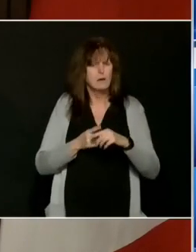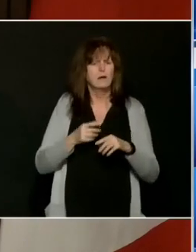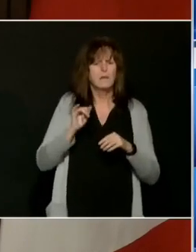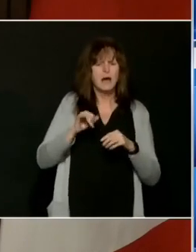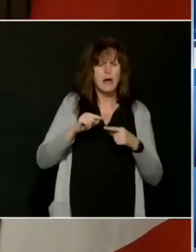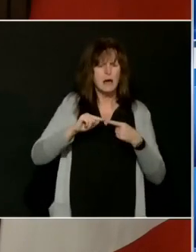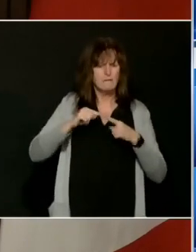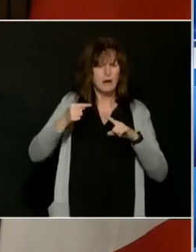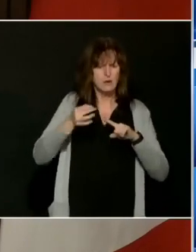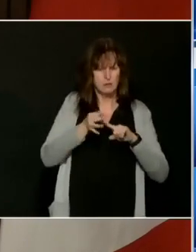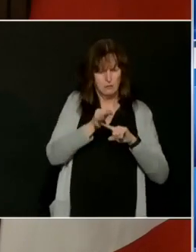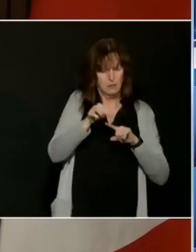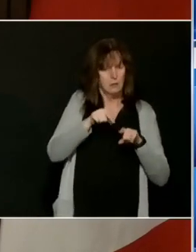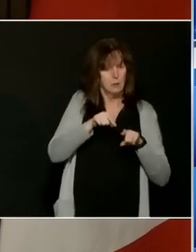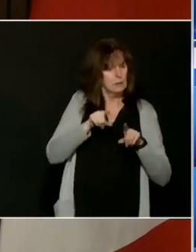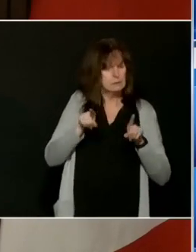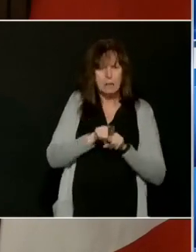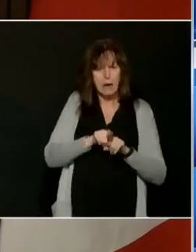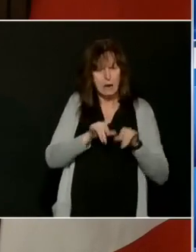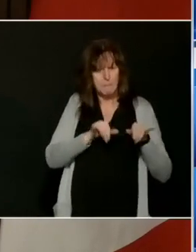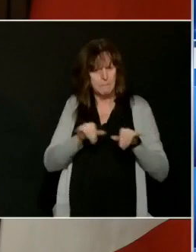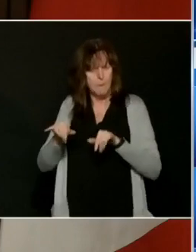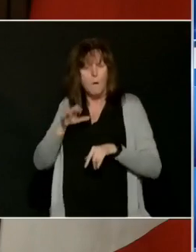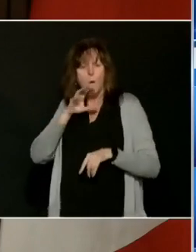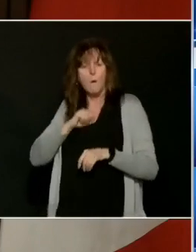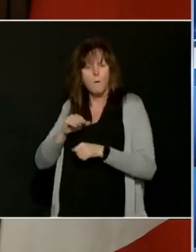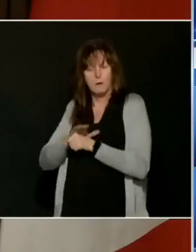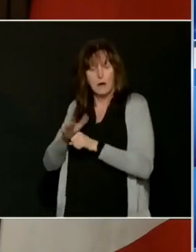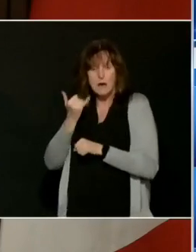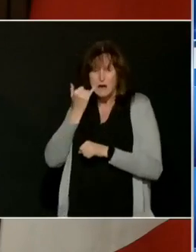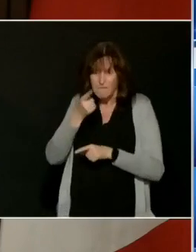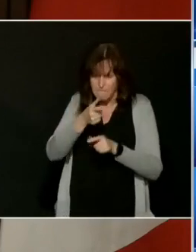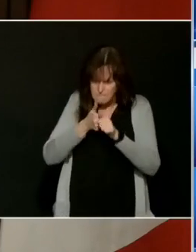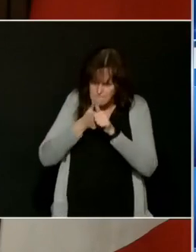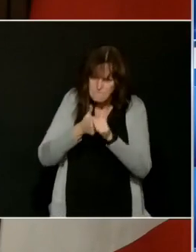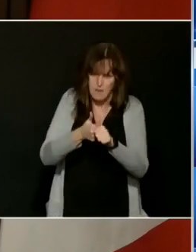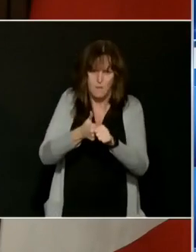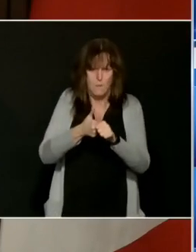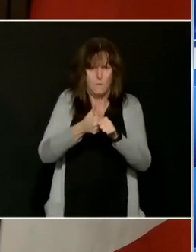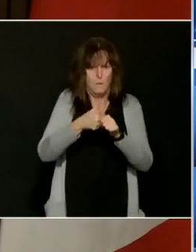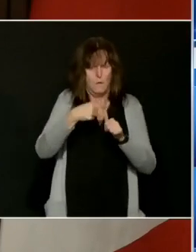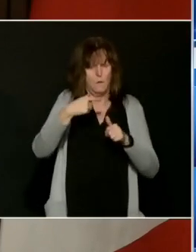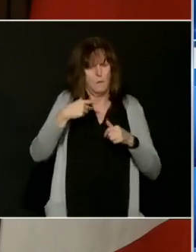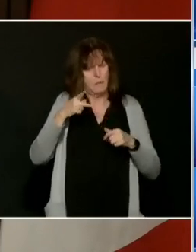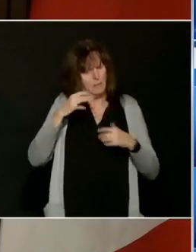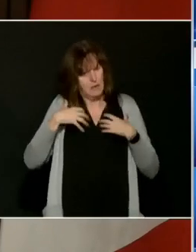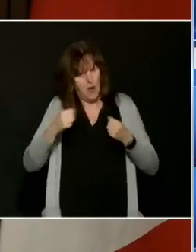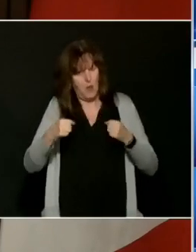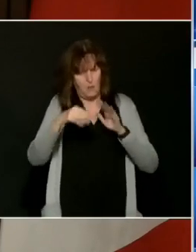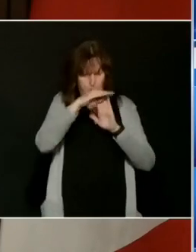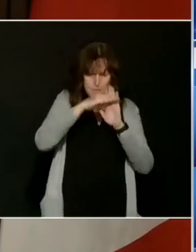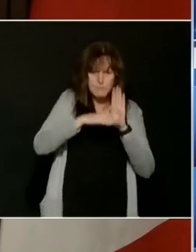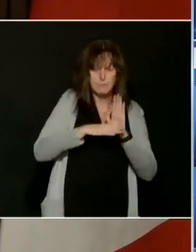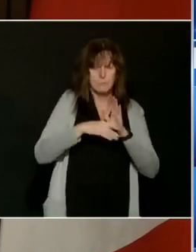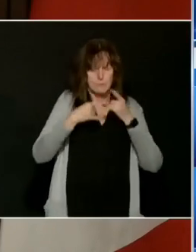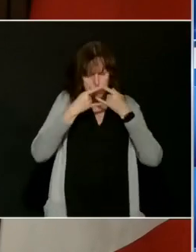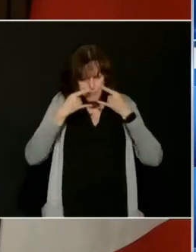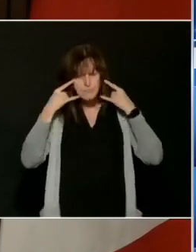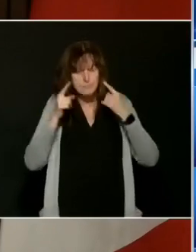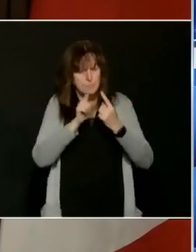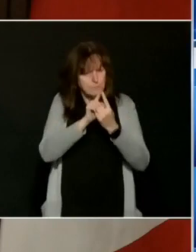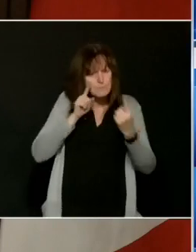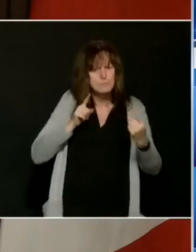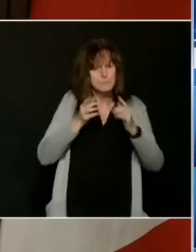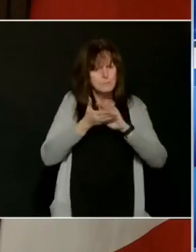measures. So if we are able to implement those public health measures, if we are able to make sure that people are able to adhere to